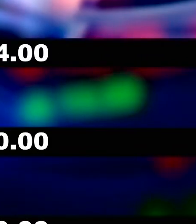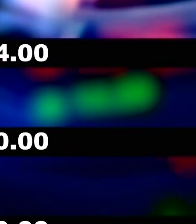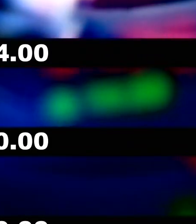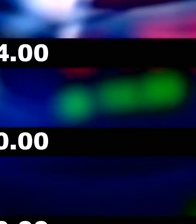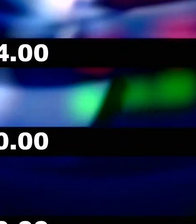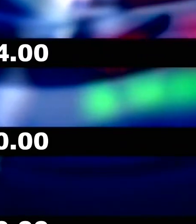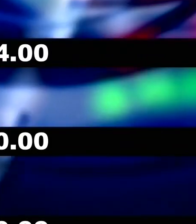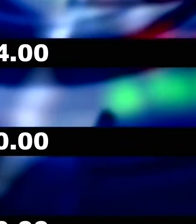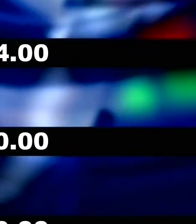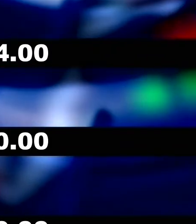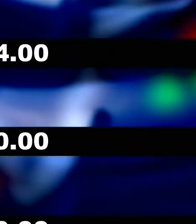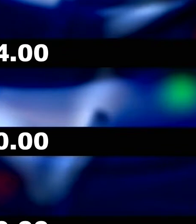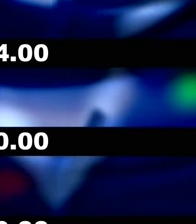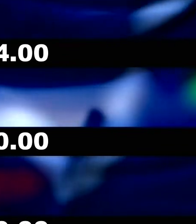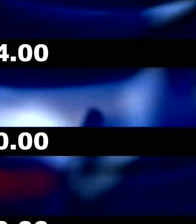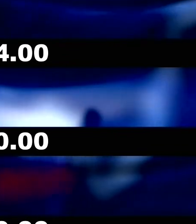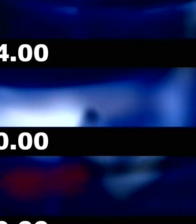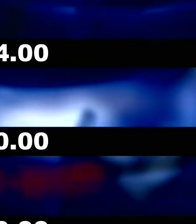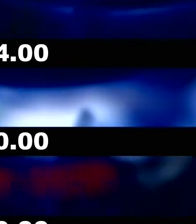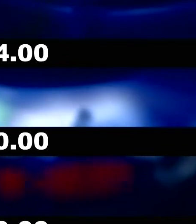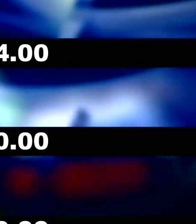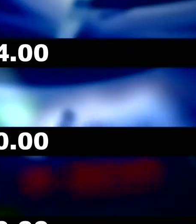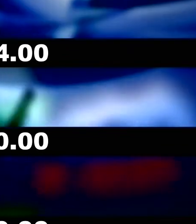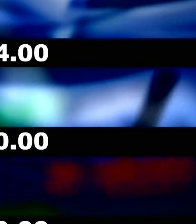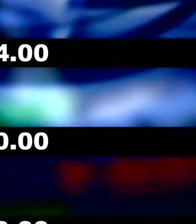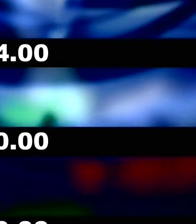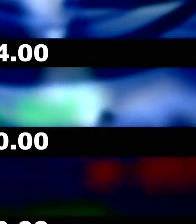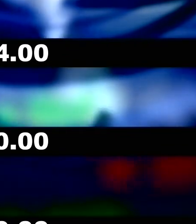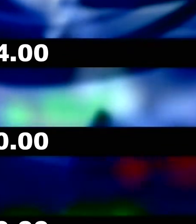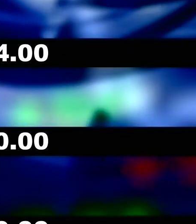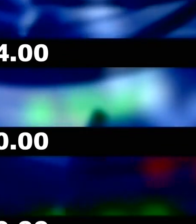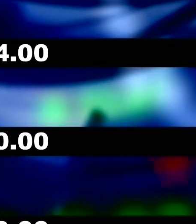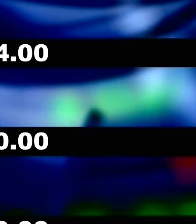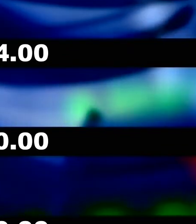96,837 shares, changing hands all for a value of